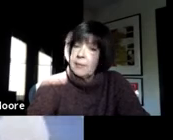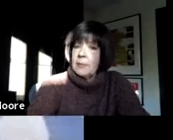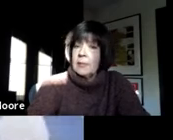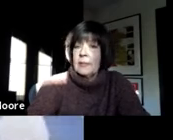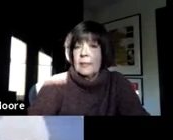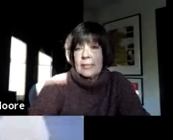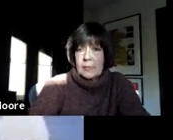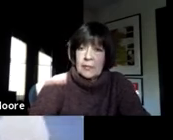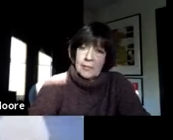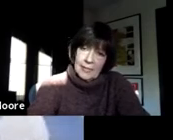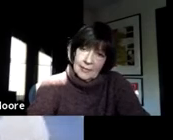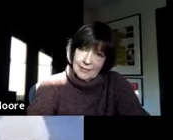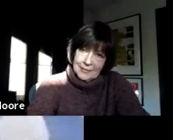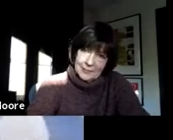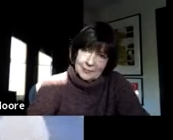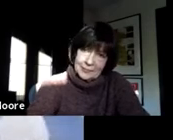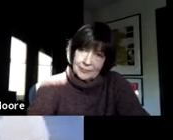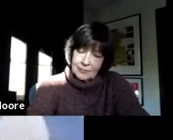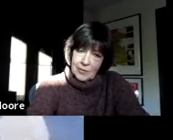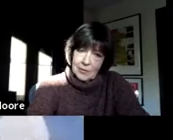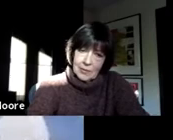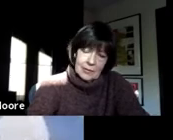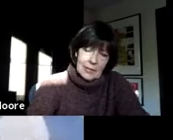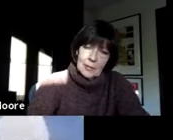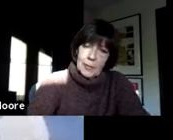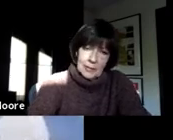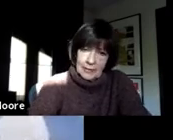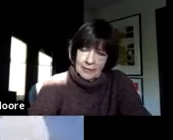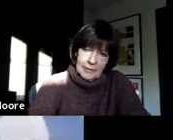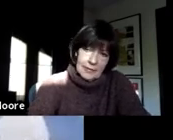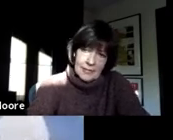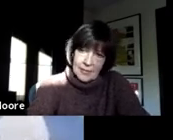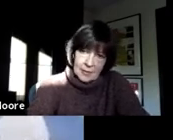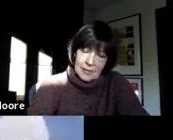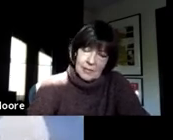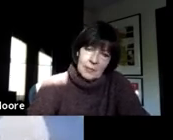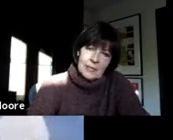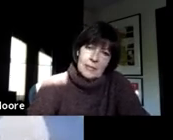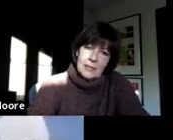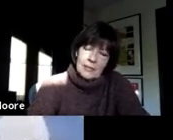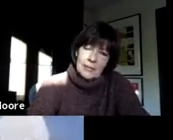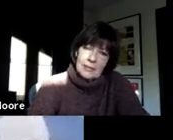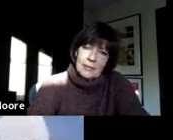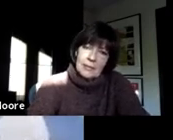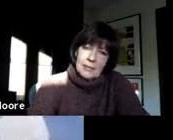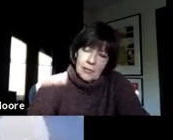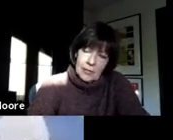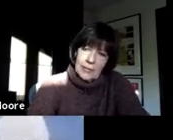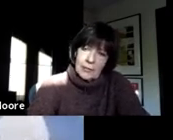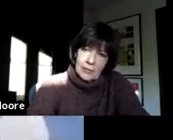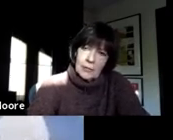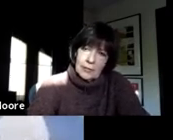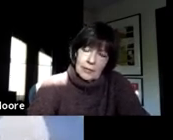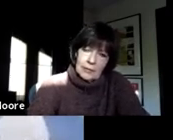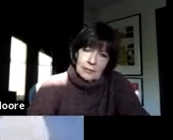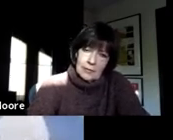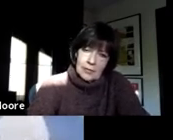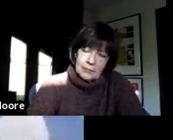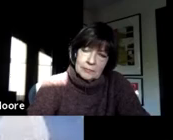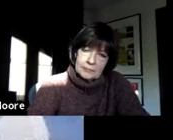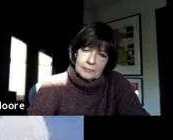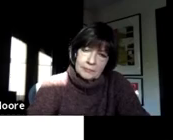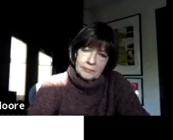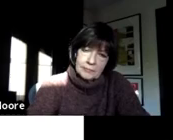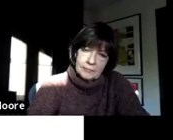And that maybe a hospital setting or a car park isn't the best place to get your